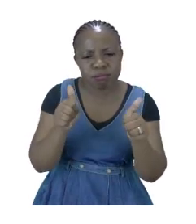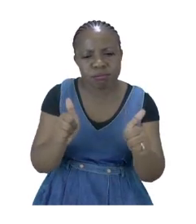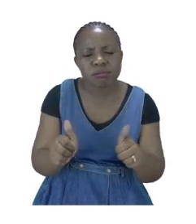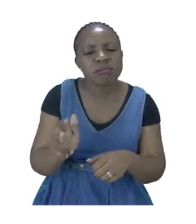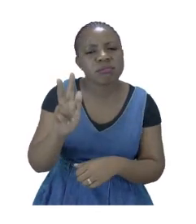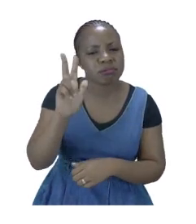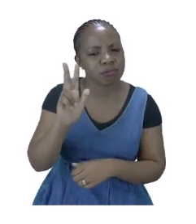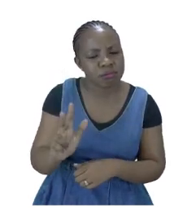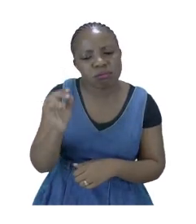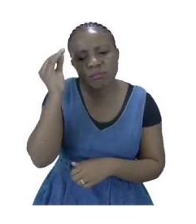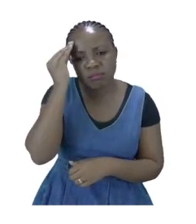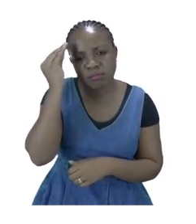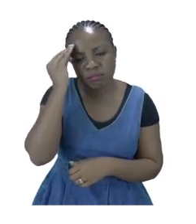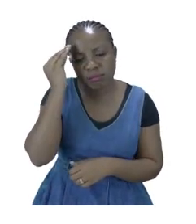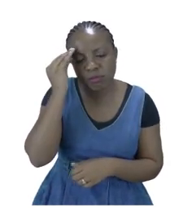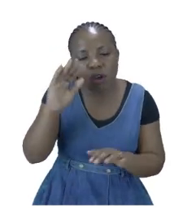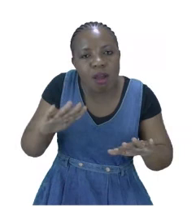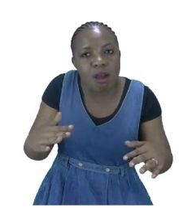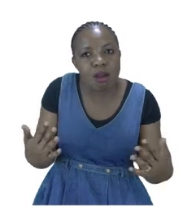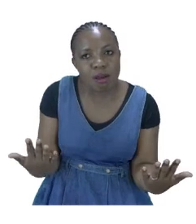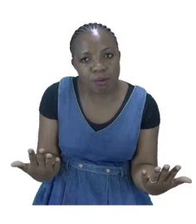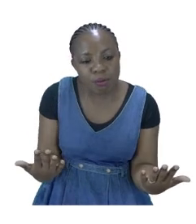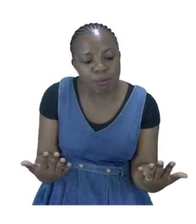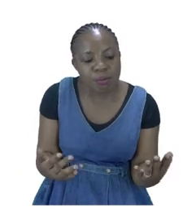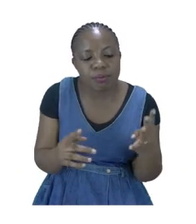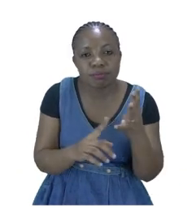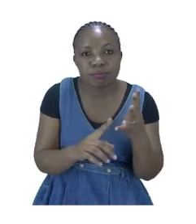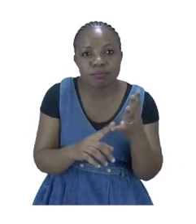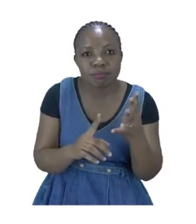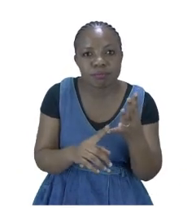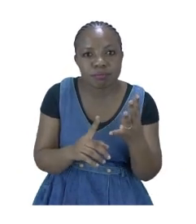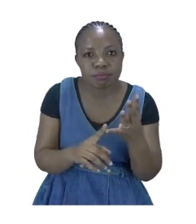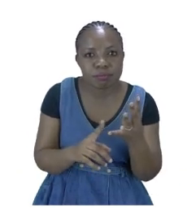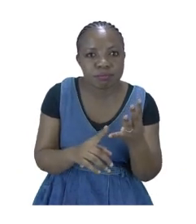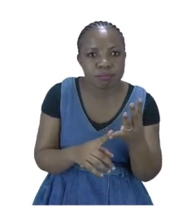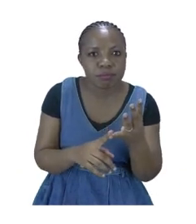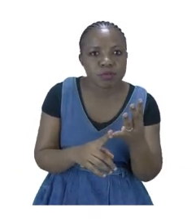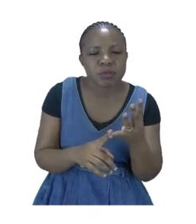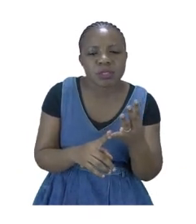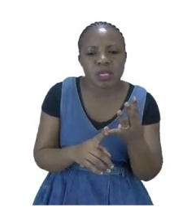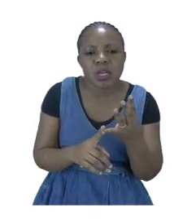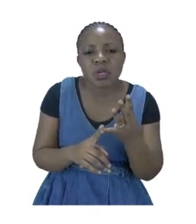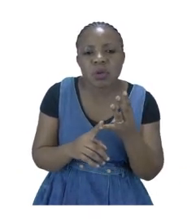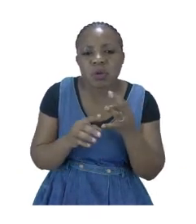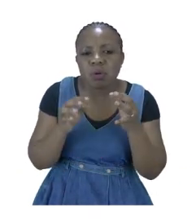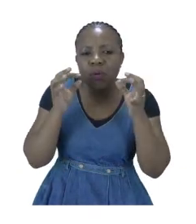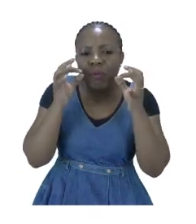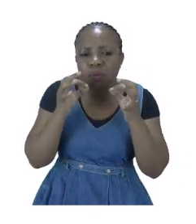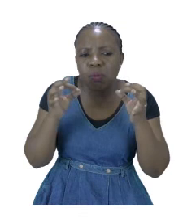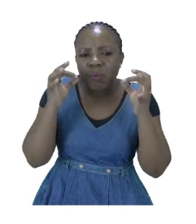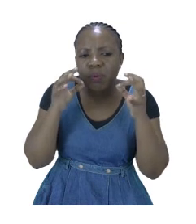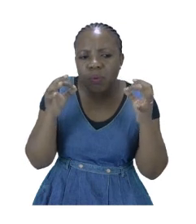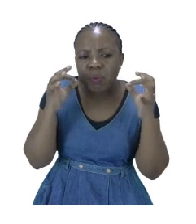Number four, when do we sing children's songs? When